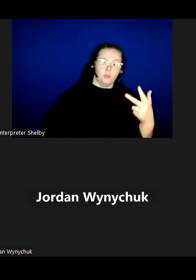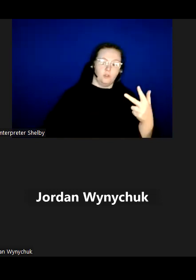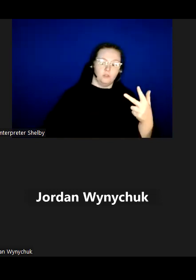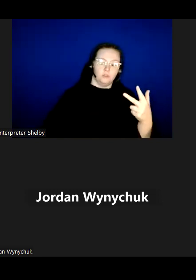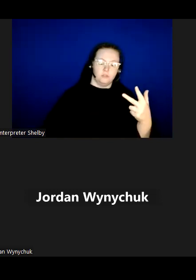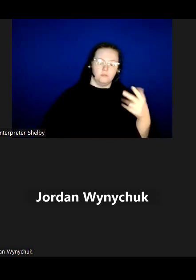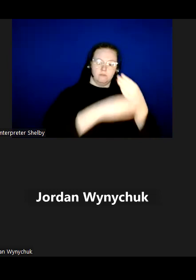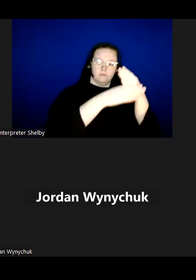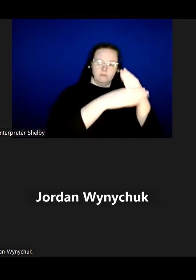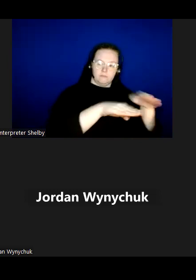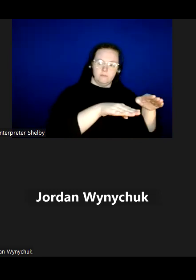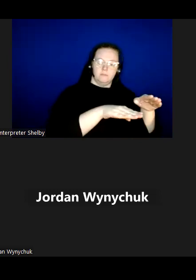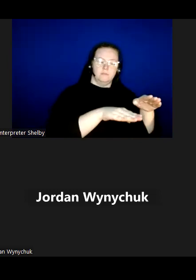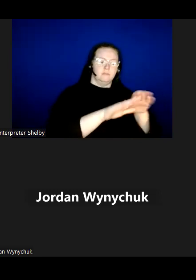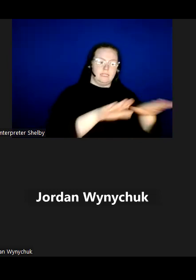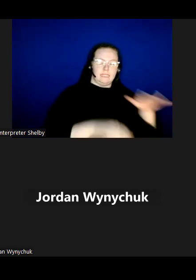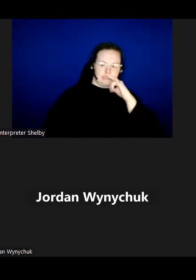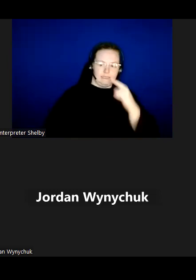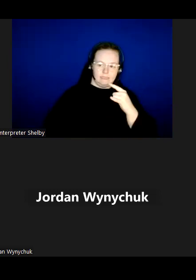will be split among the surviving children.